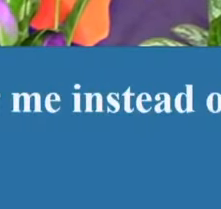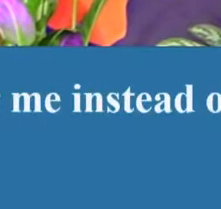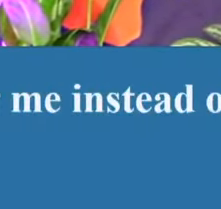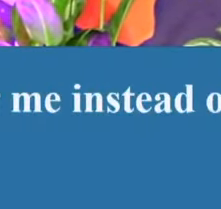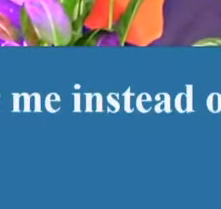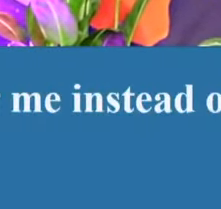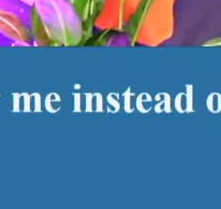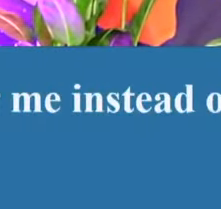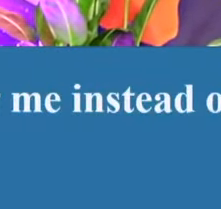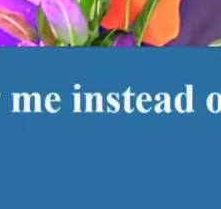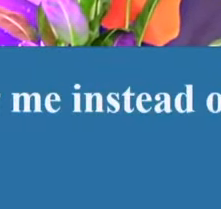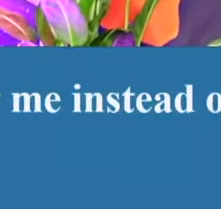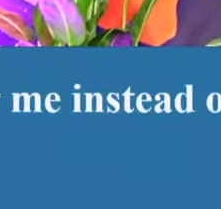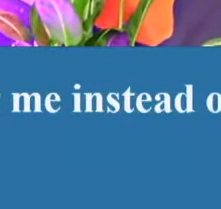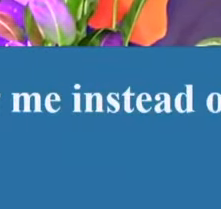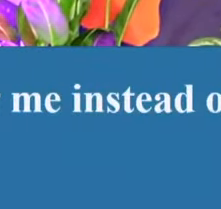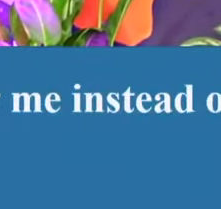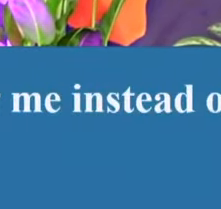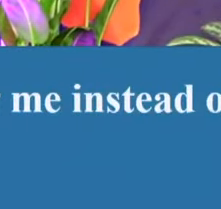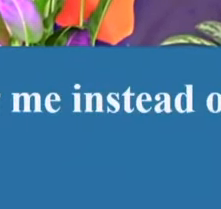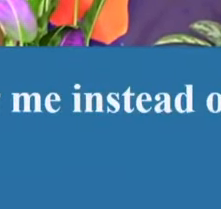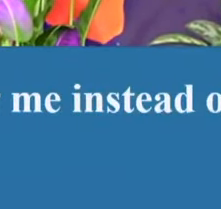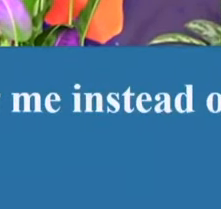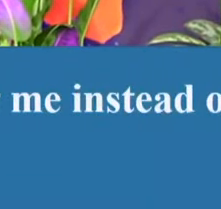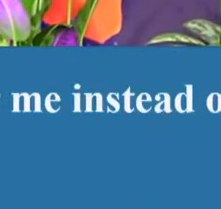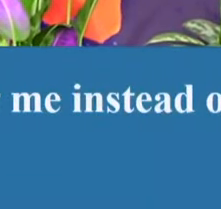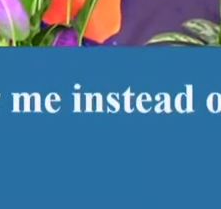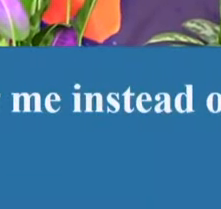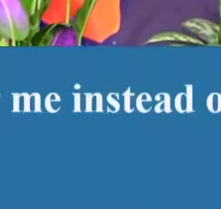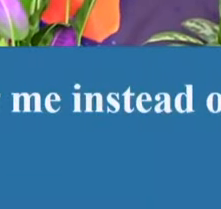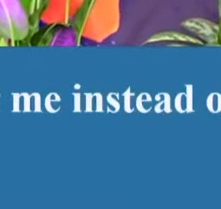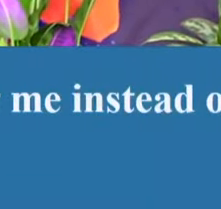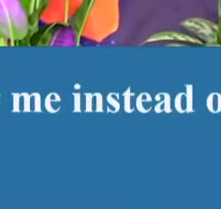God said, she has